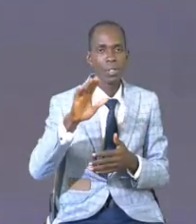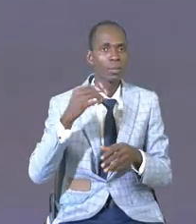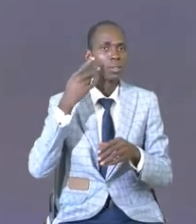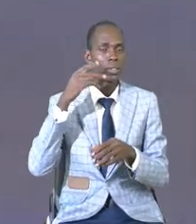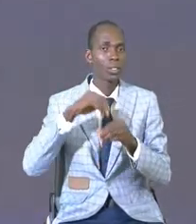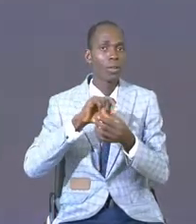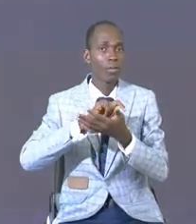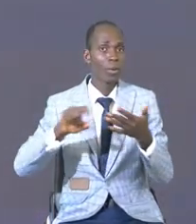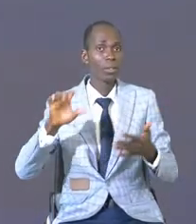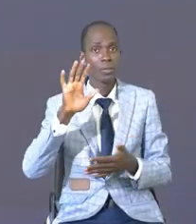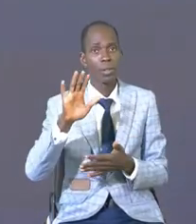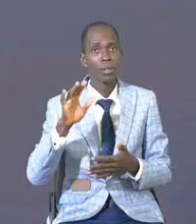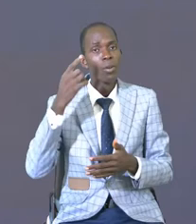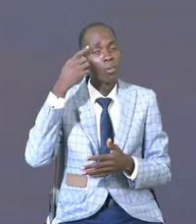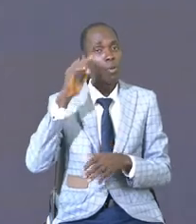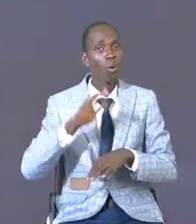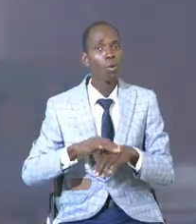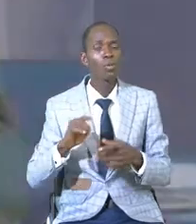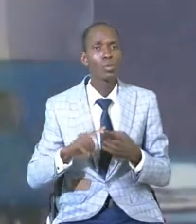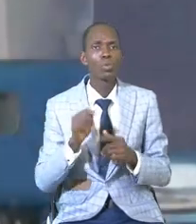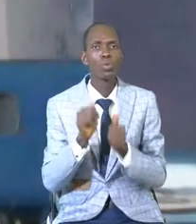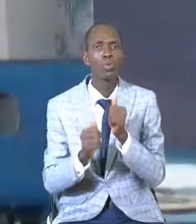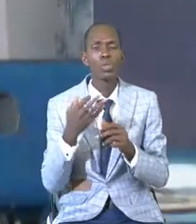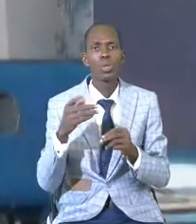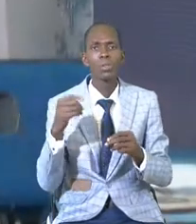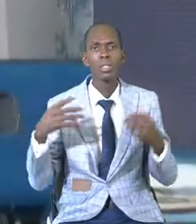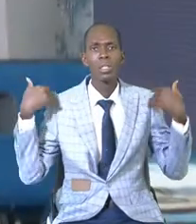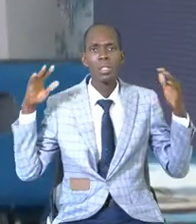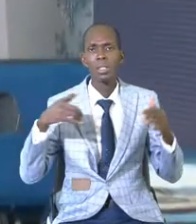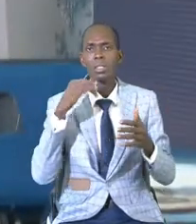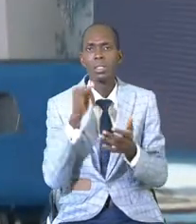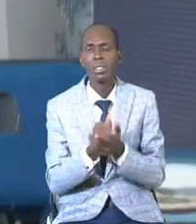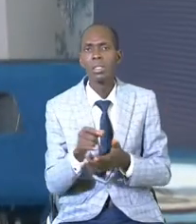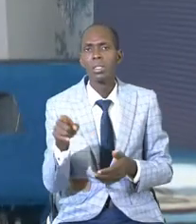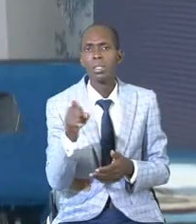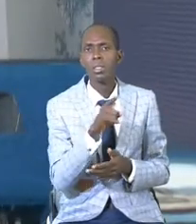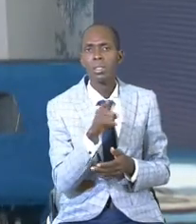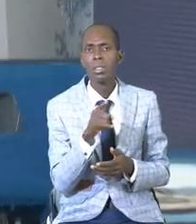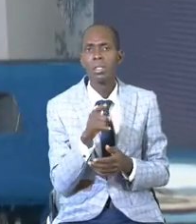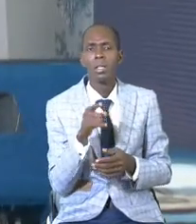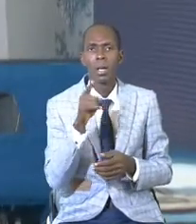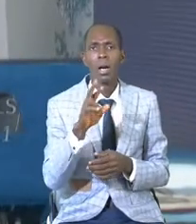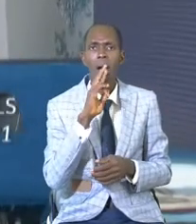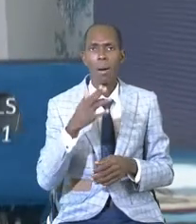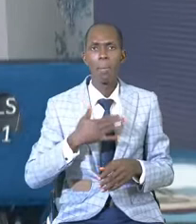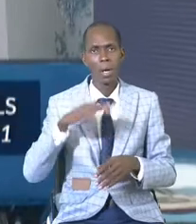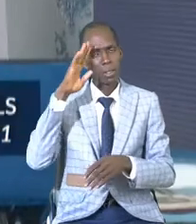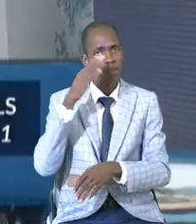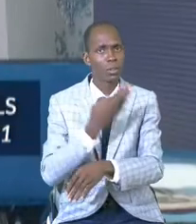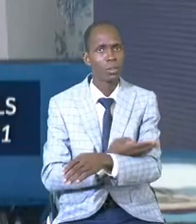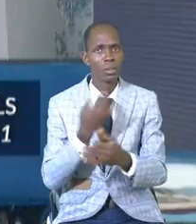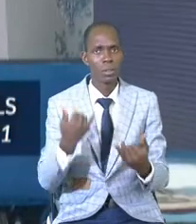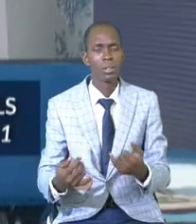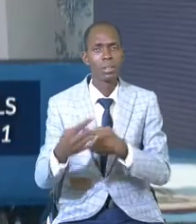5, for unto which of the angels said he at any time, thou art my son, this day have